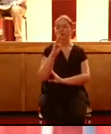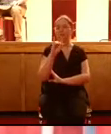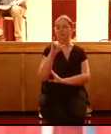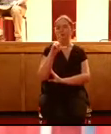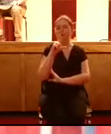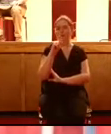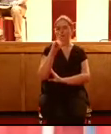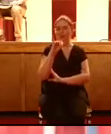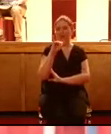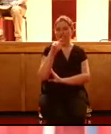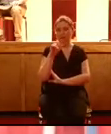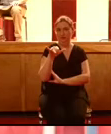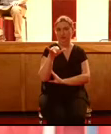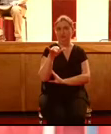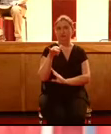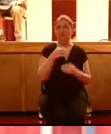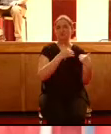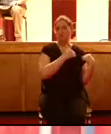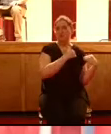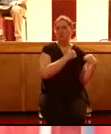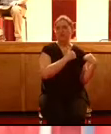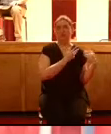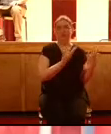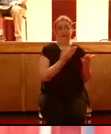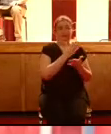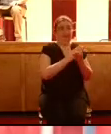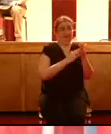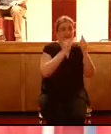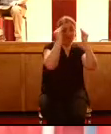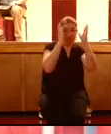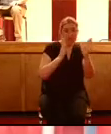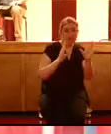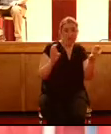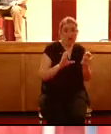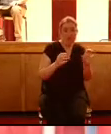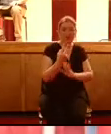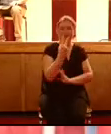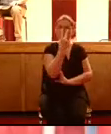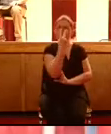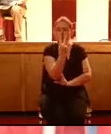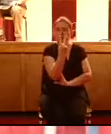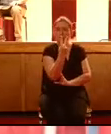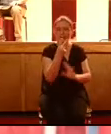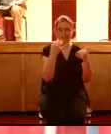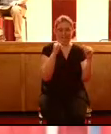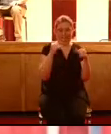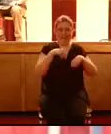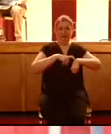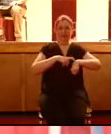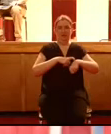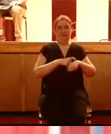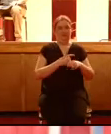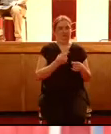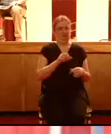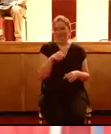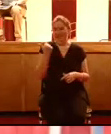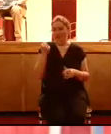teachers doing two recesses while other teachers are saying they don't have time to get everything in. I do think that there needs